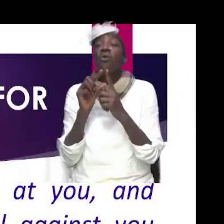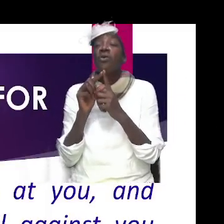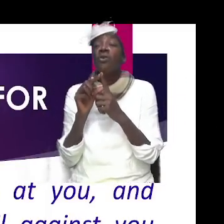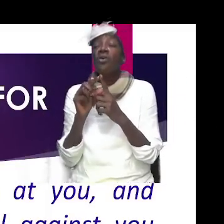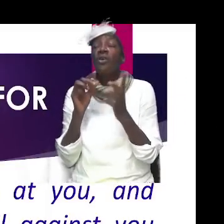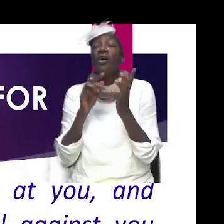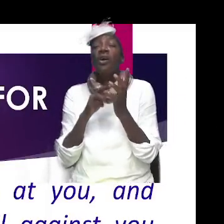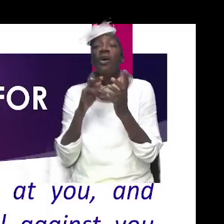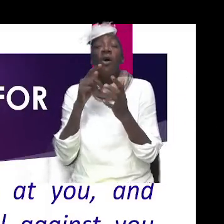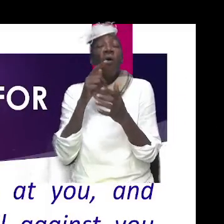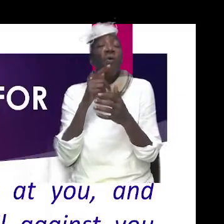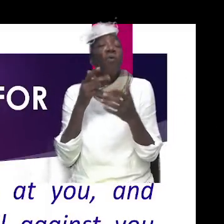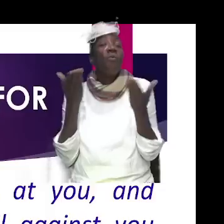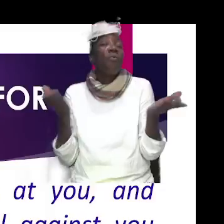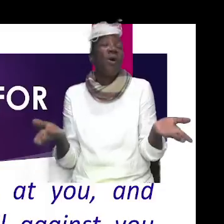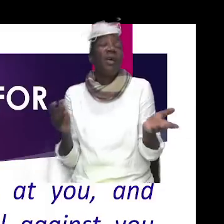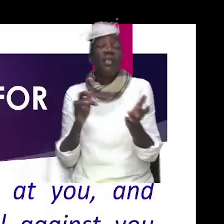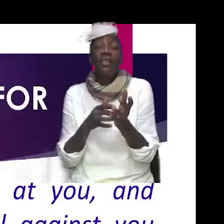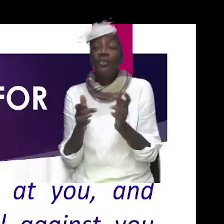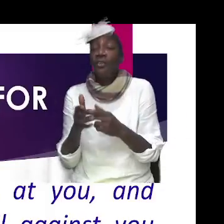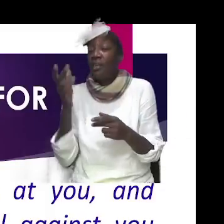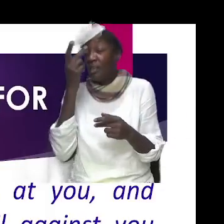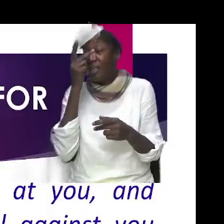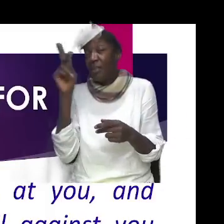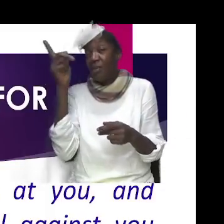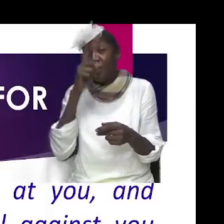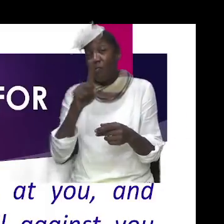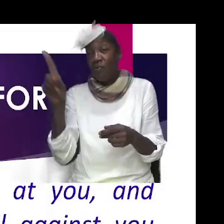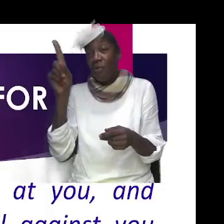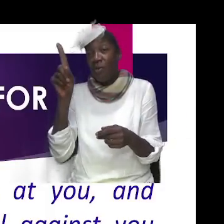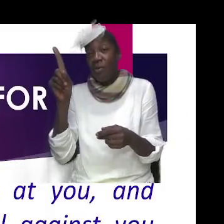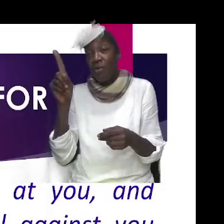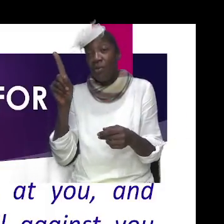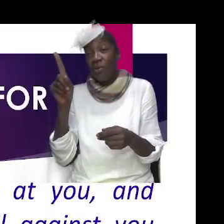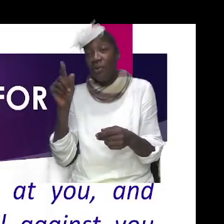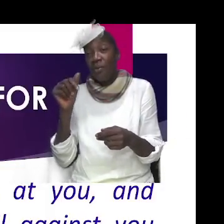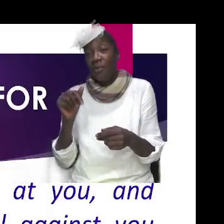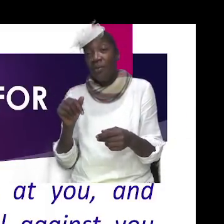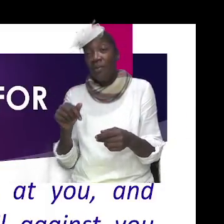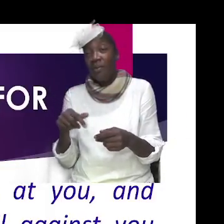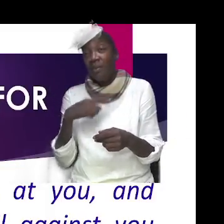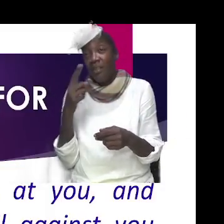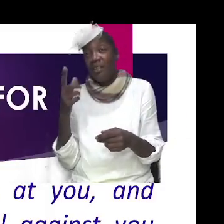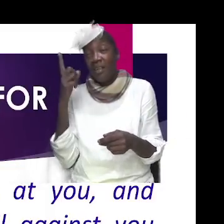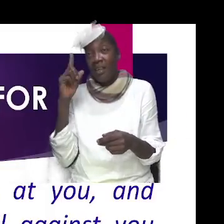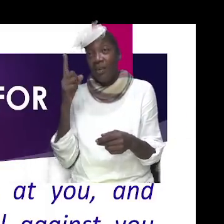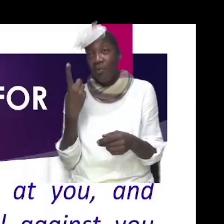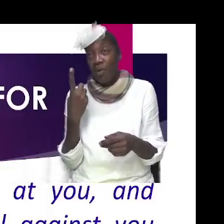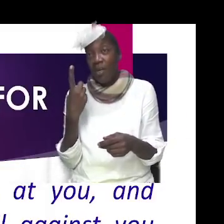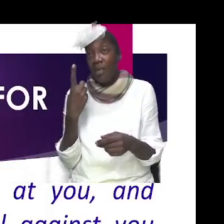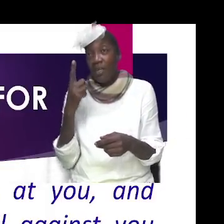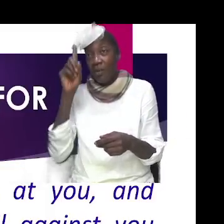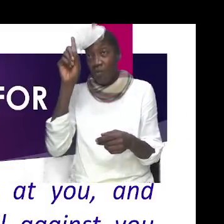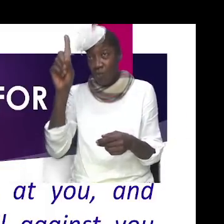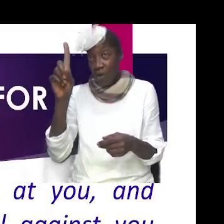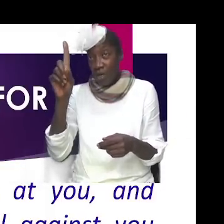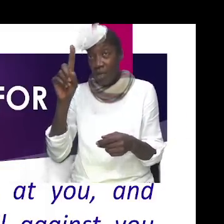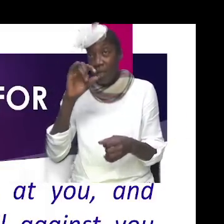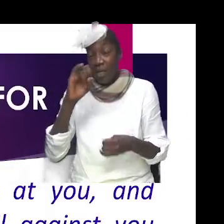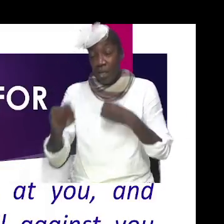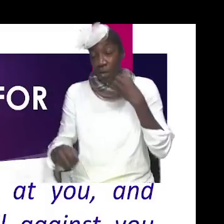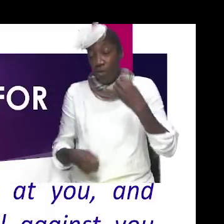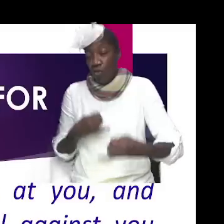he will be looking for, what he is going to be rewarding us for. And I said, number one, the joyful